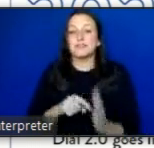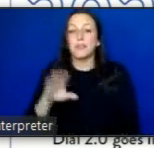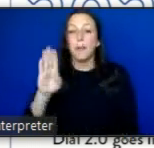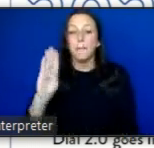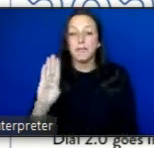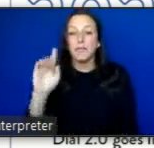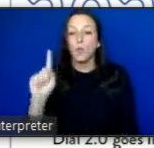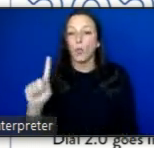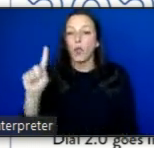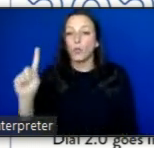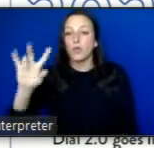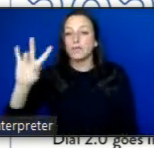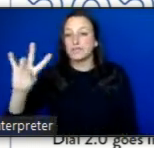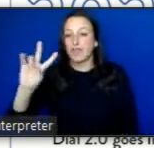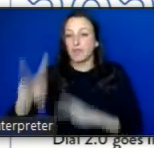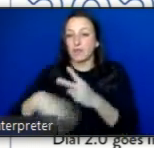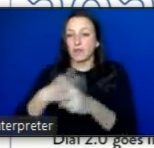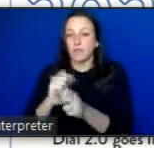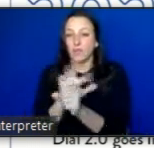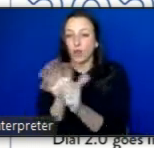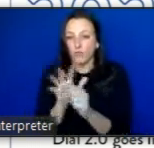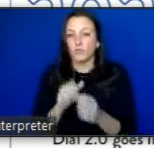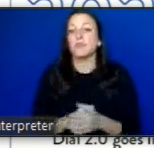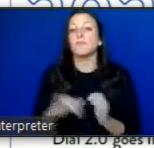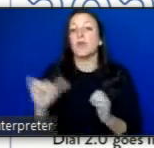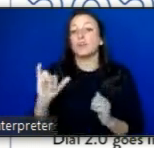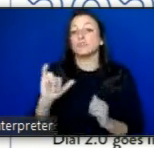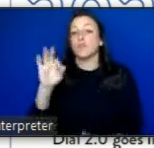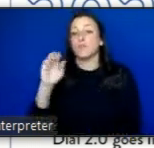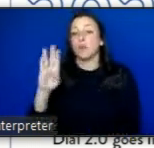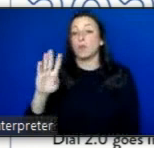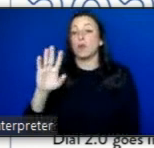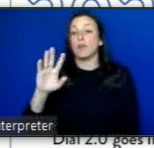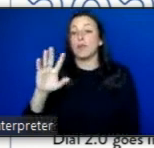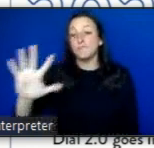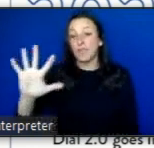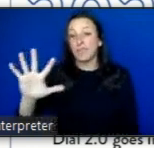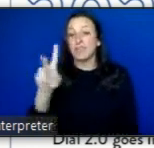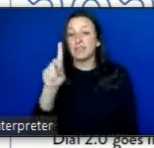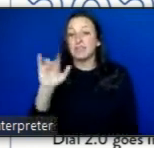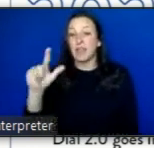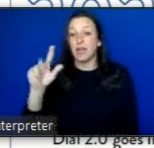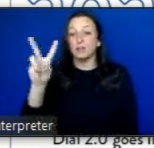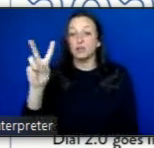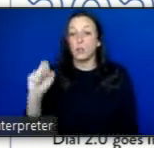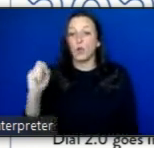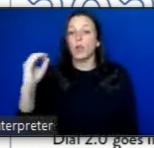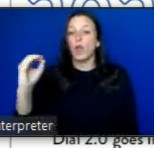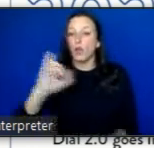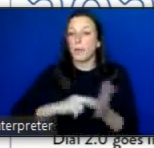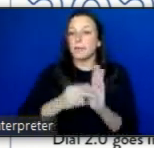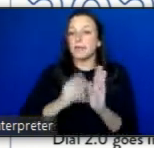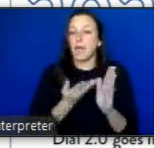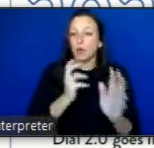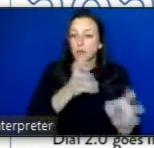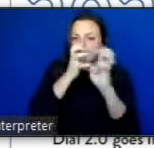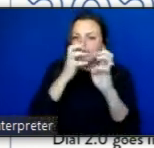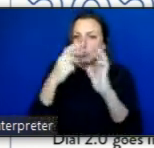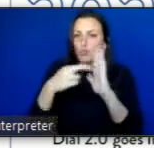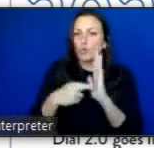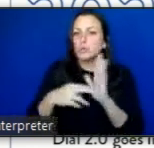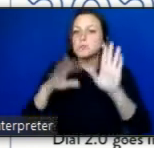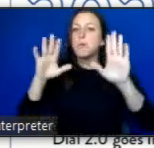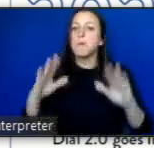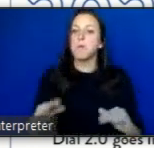then February 5th, the Dial 2.0 went into effect, starting to relax restrictions as we saw viral transmission come down over the last